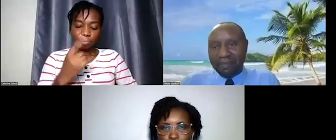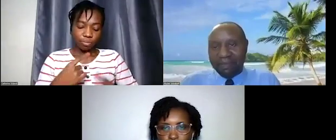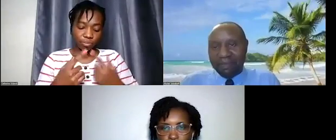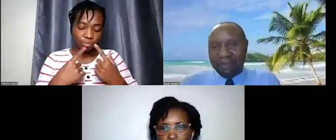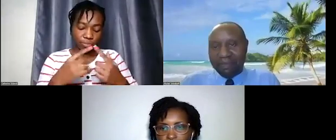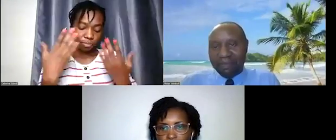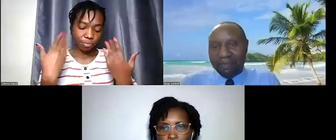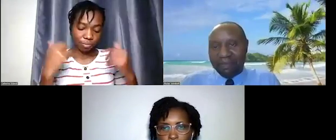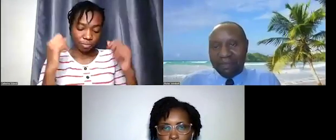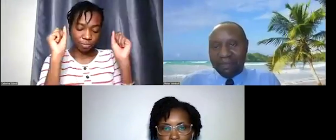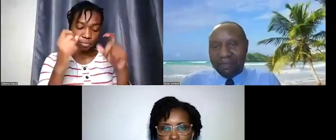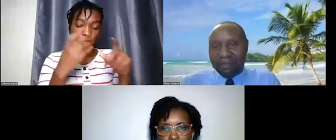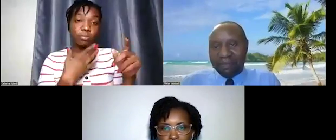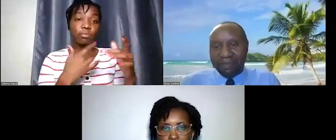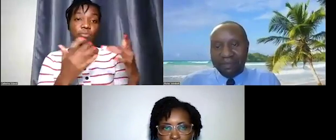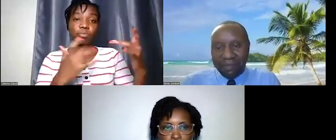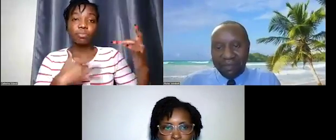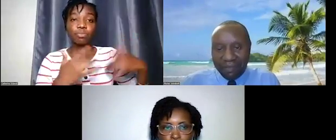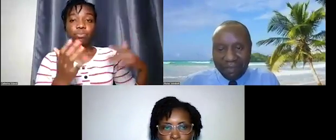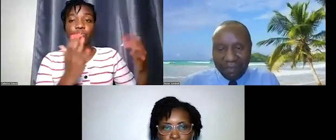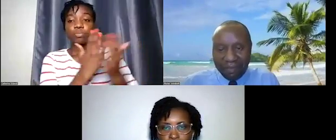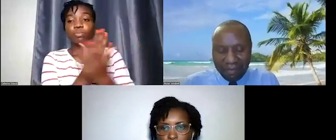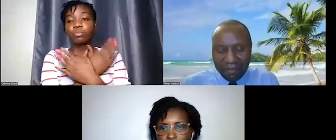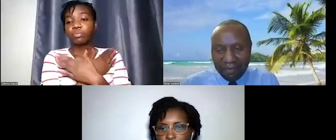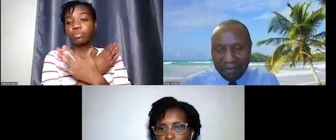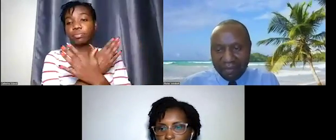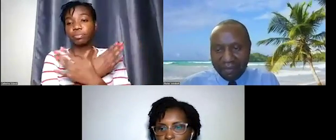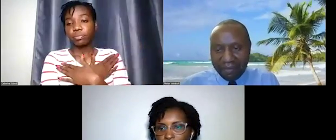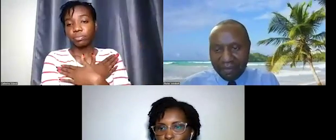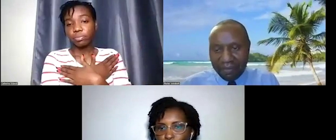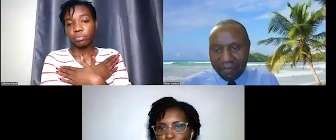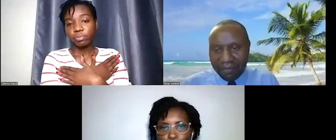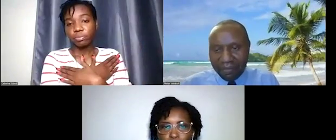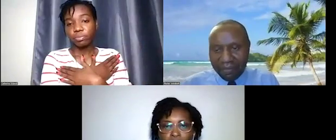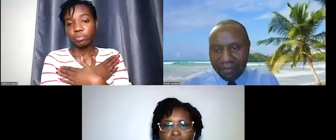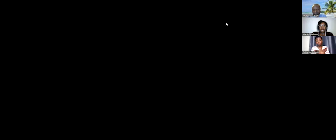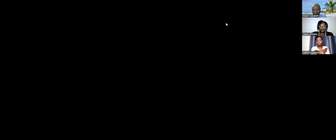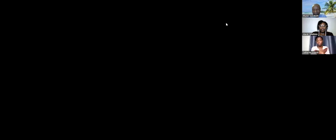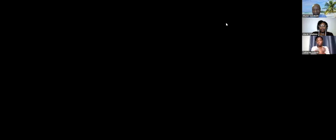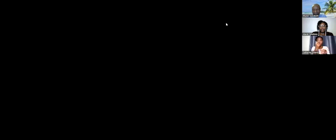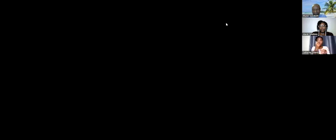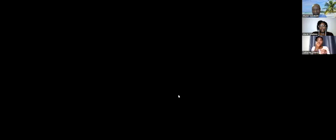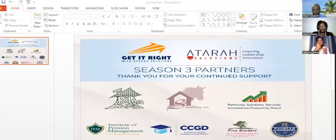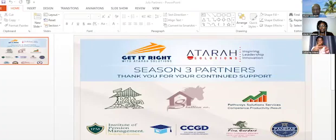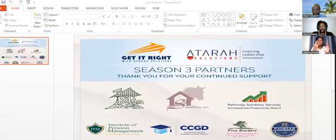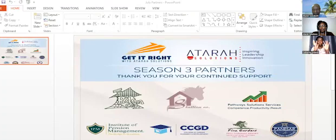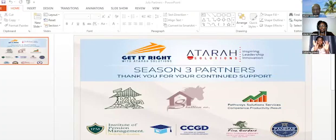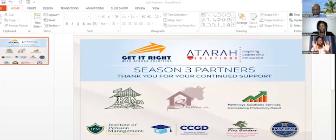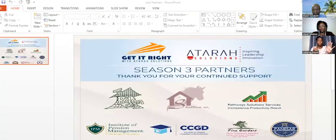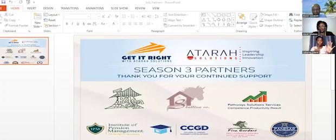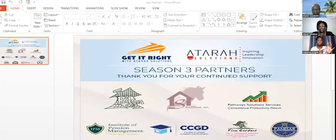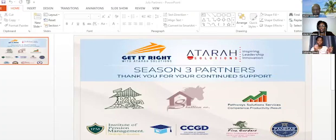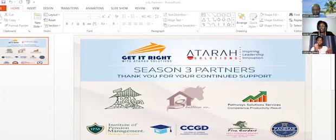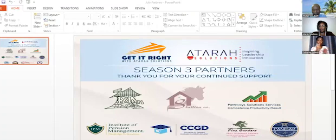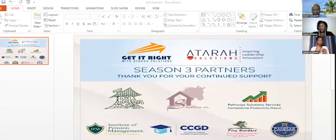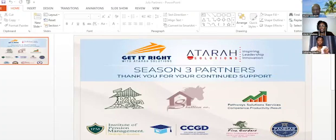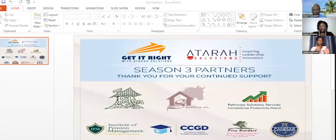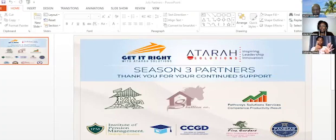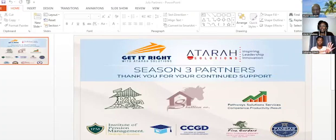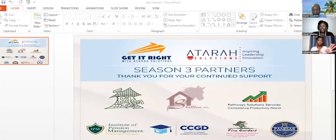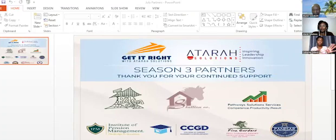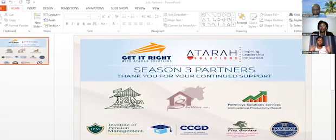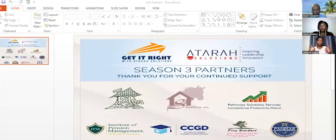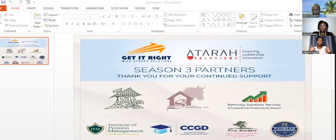me to recognize our partners because it's only important that we do. We have Balcon Housing, we have Stallion Construction